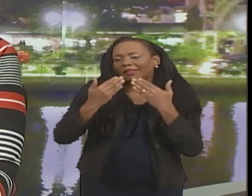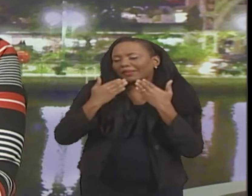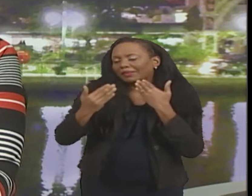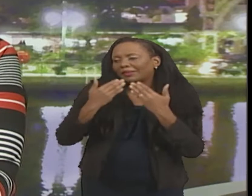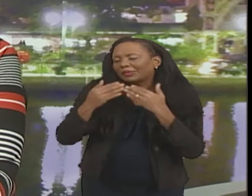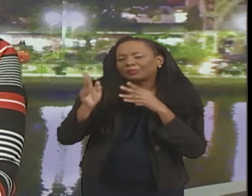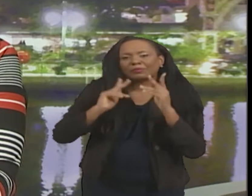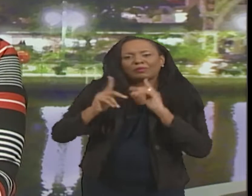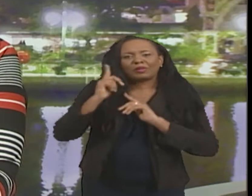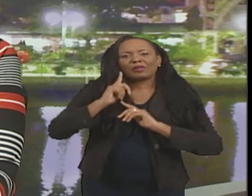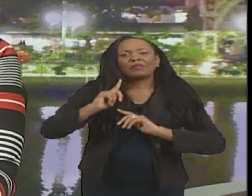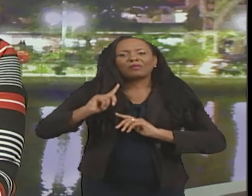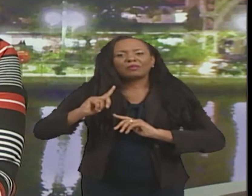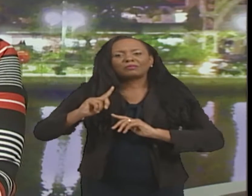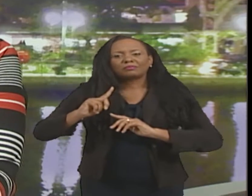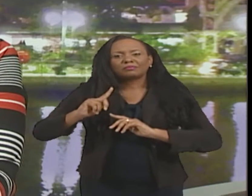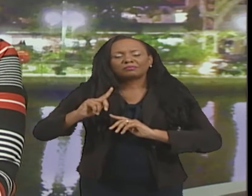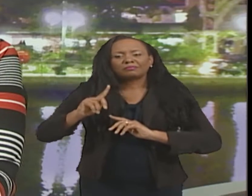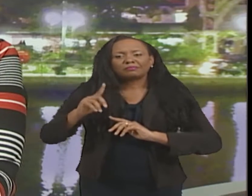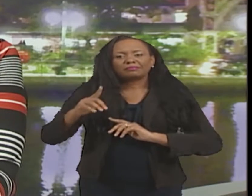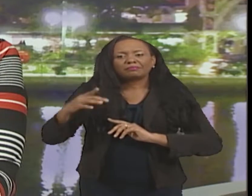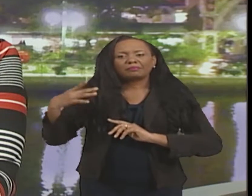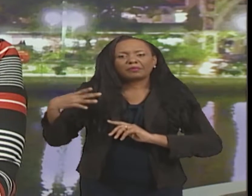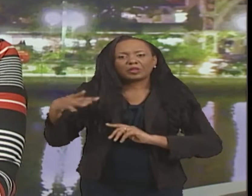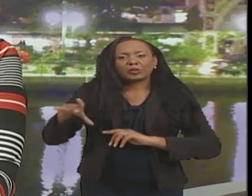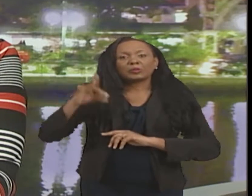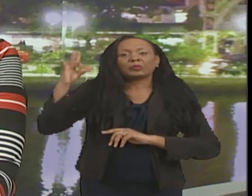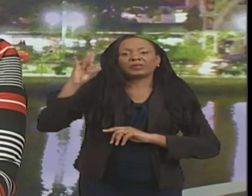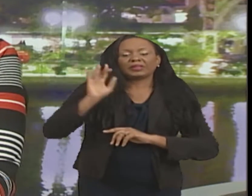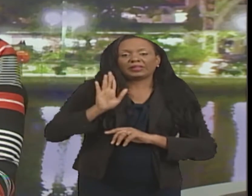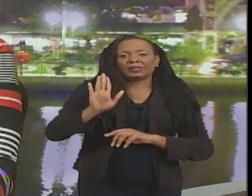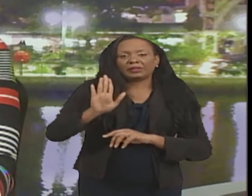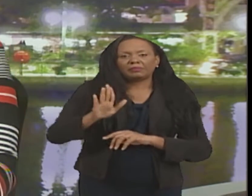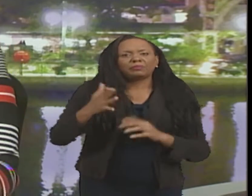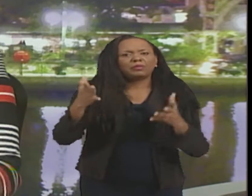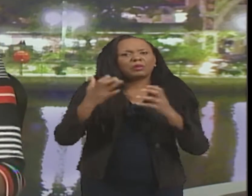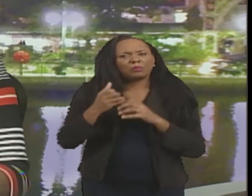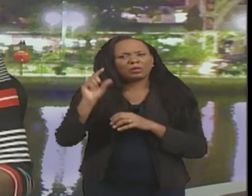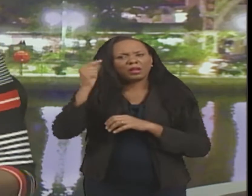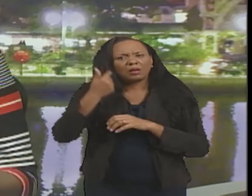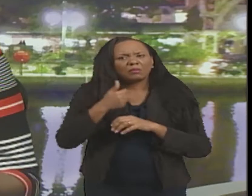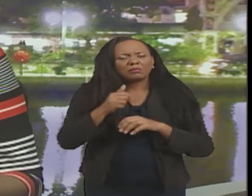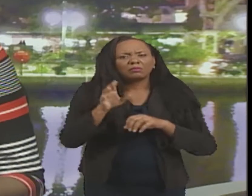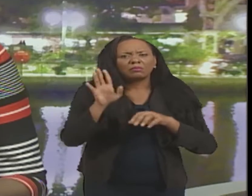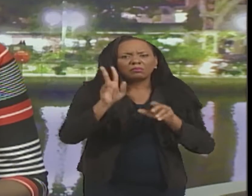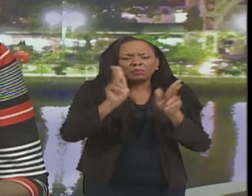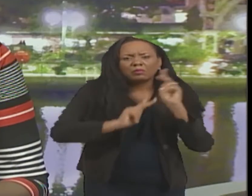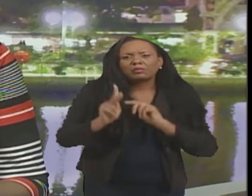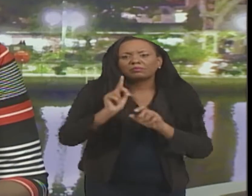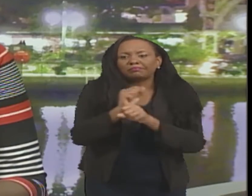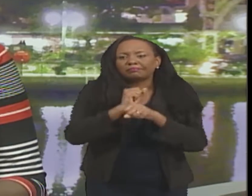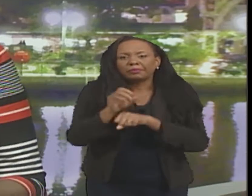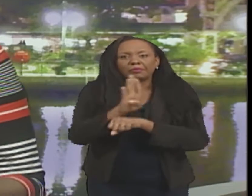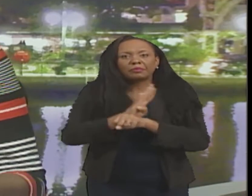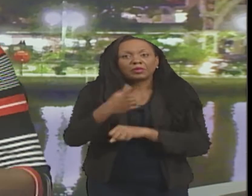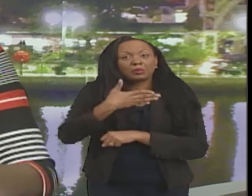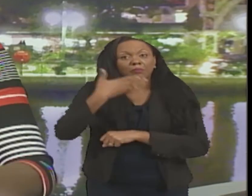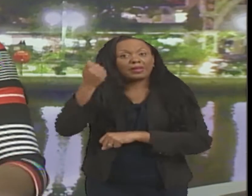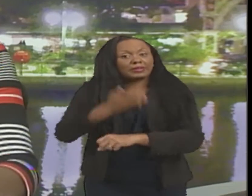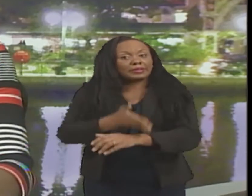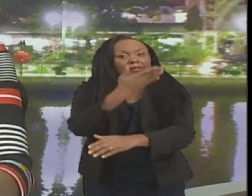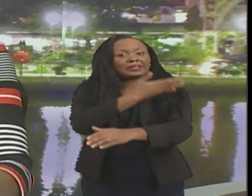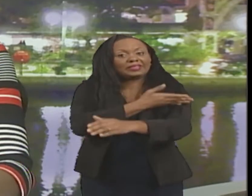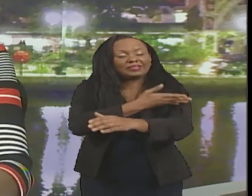He has also promised to work with the government and all other entities to make things better in Barbados. Not